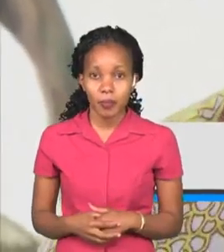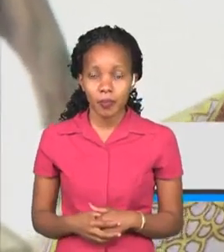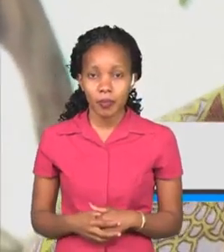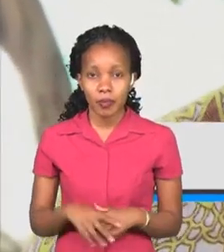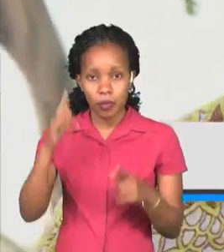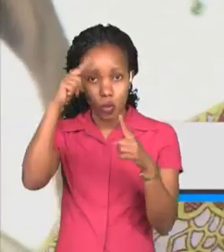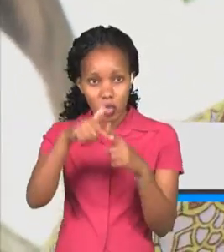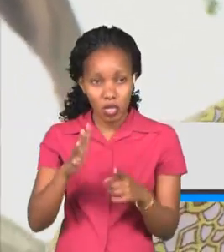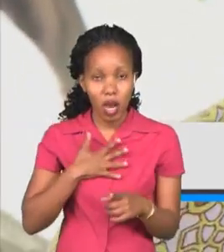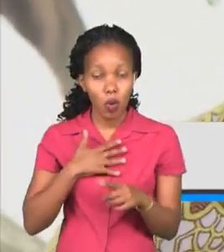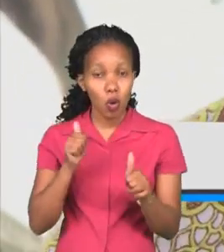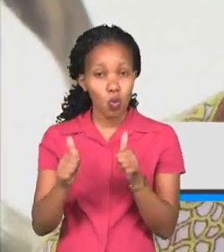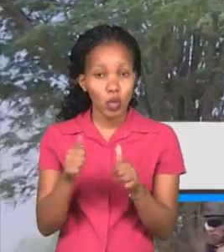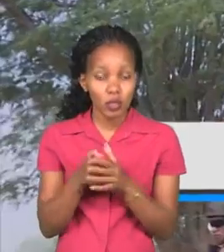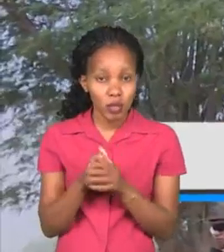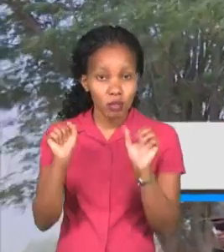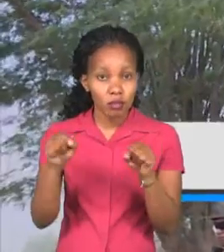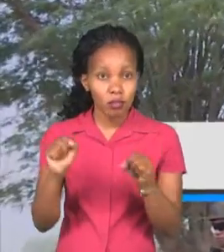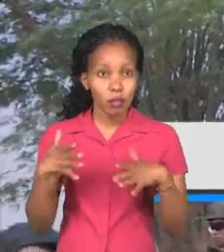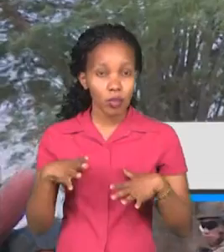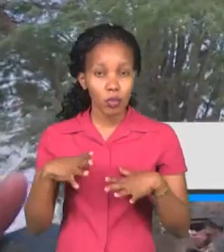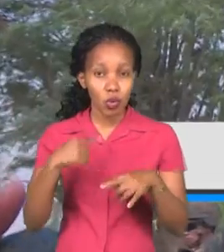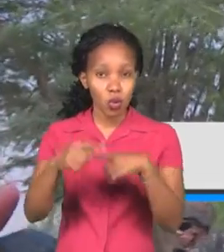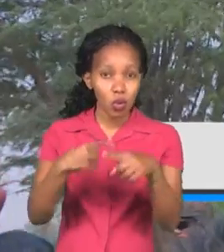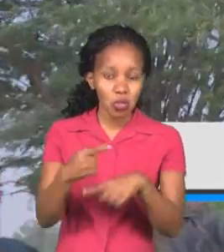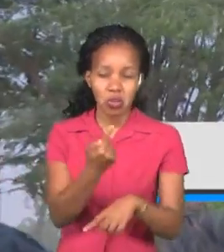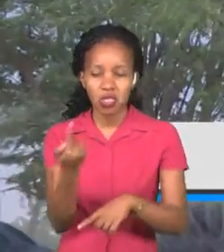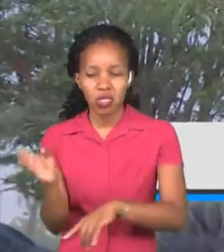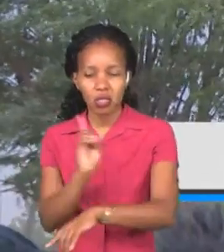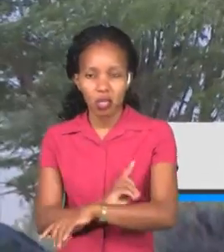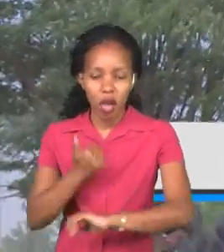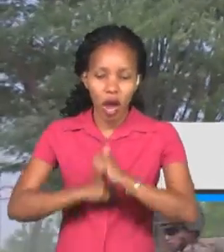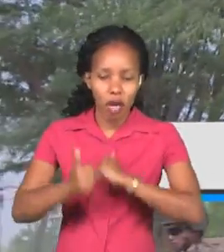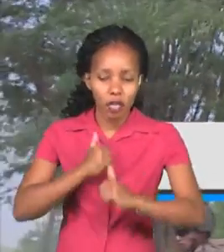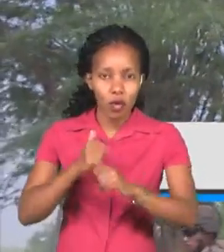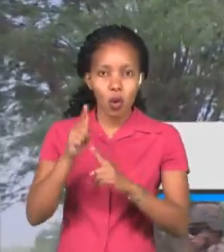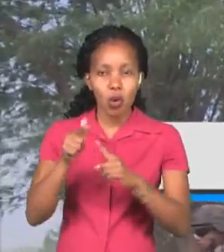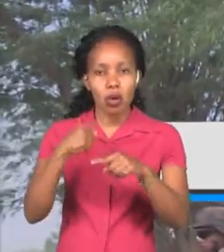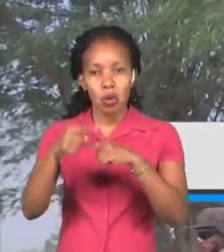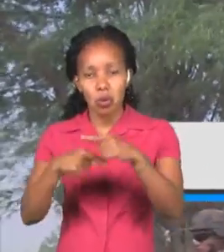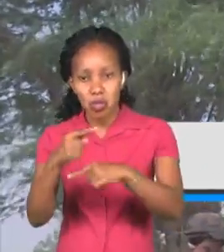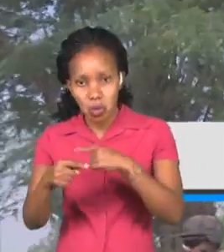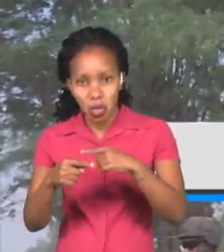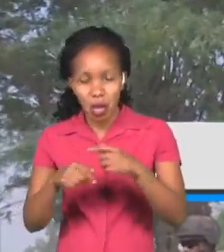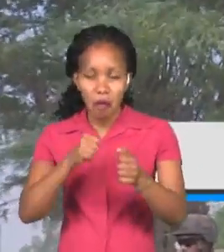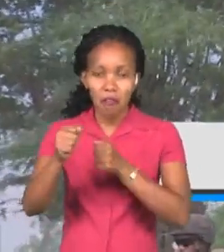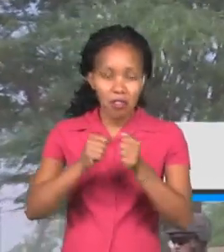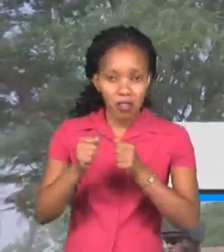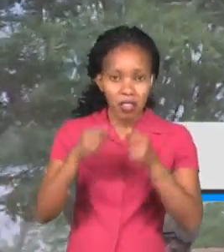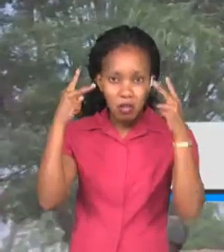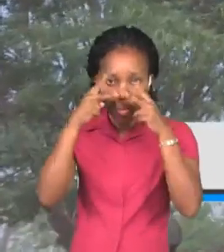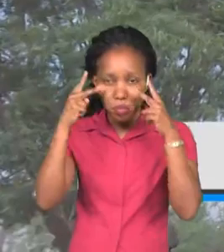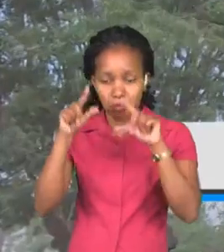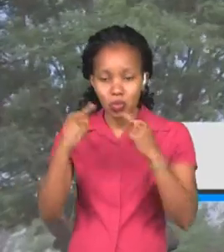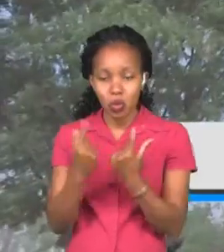Our objective here is to enable the population to go about their daily lives while pursuing our fight against terrorism.